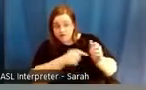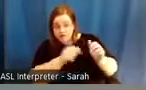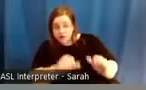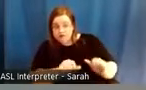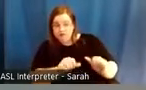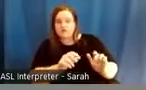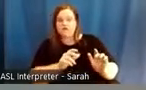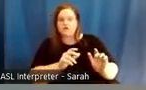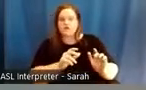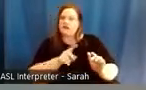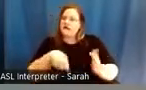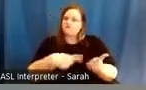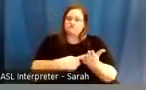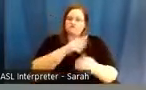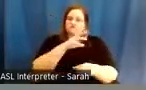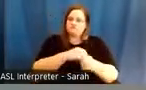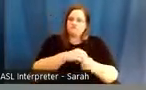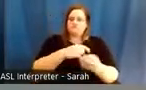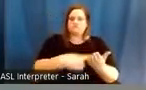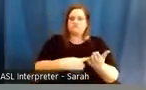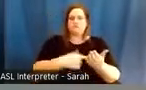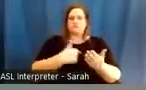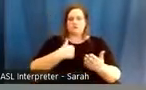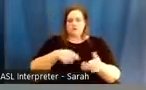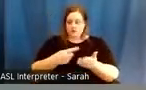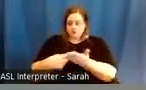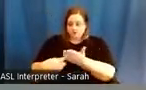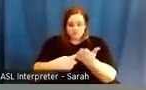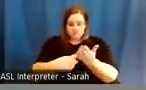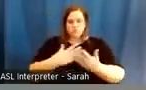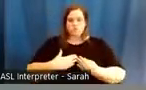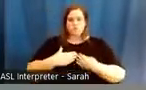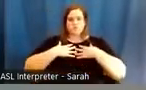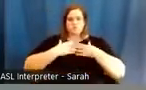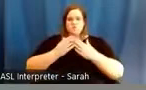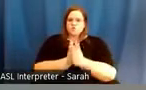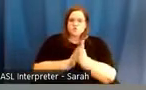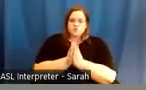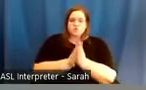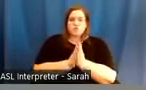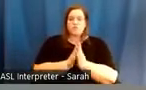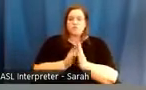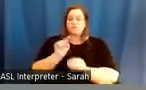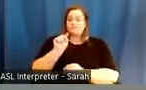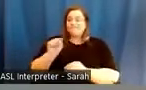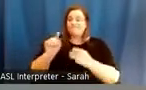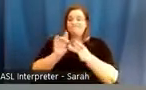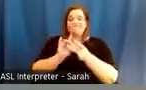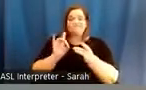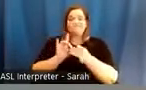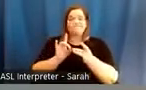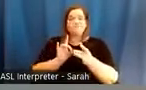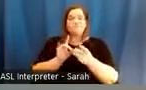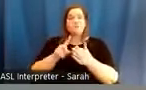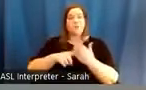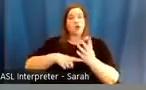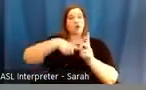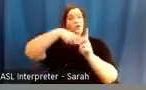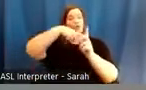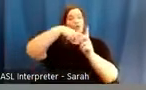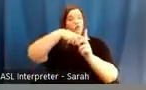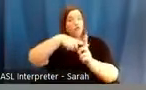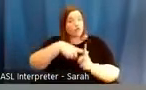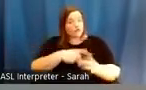that I'm encouraged by this conversation. The folks that spoke about what the good things that are